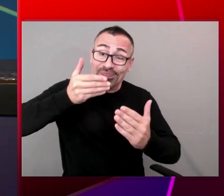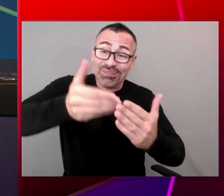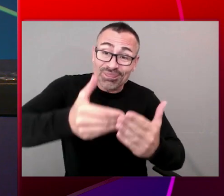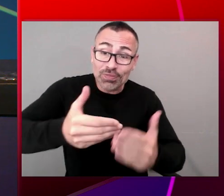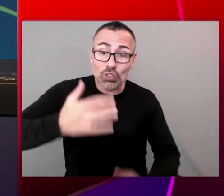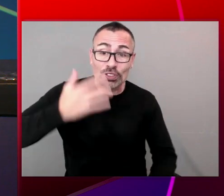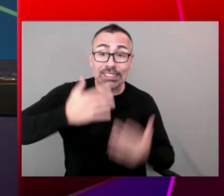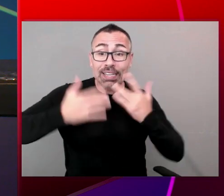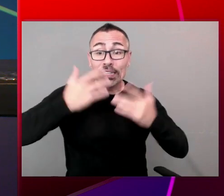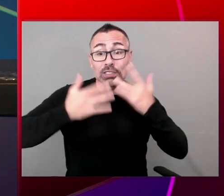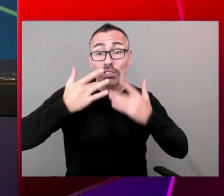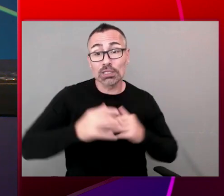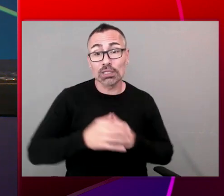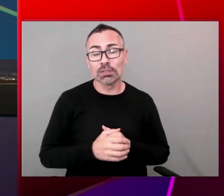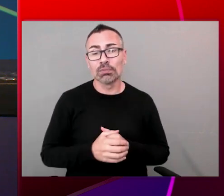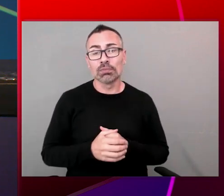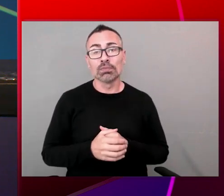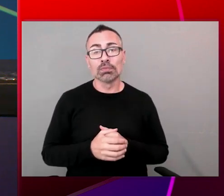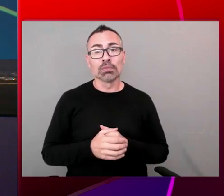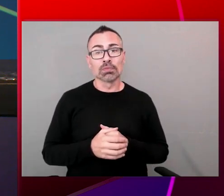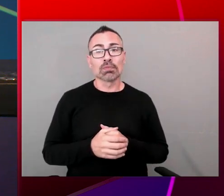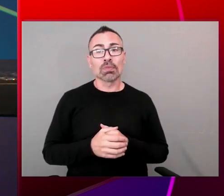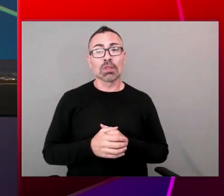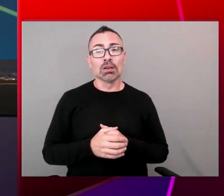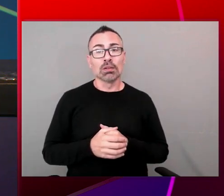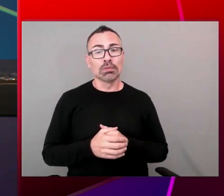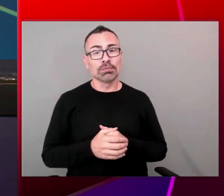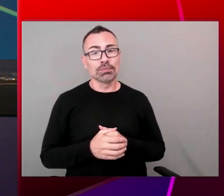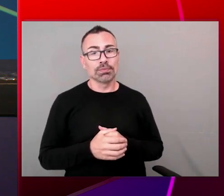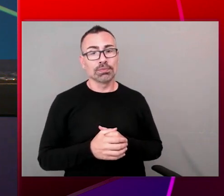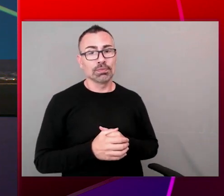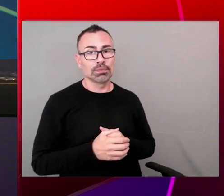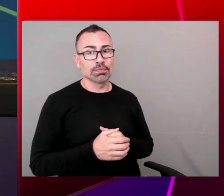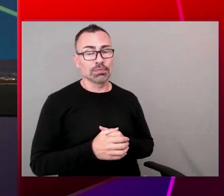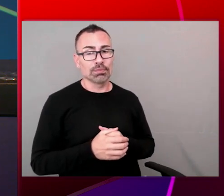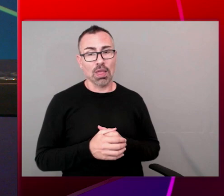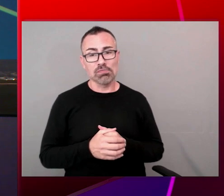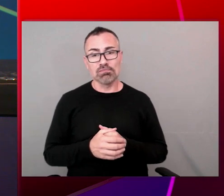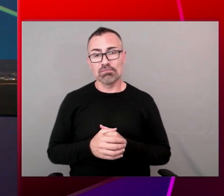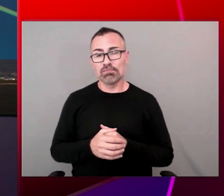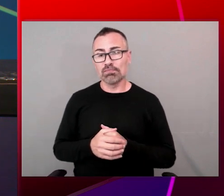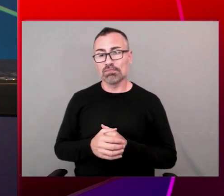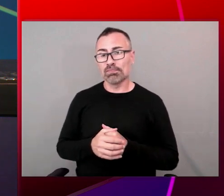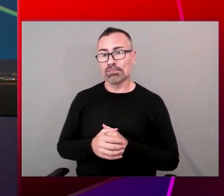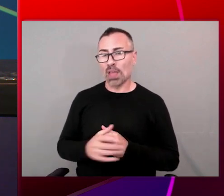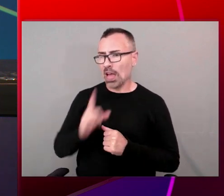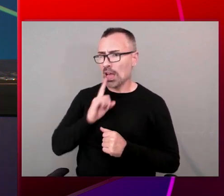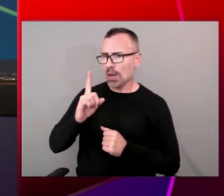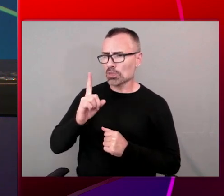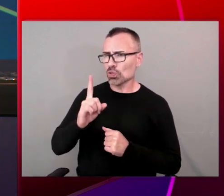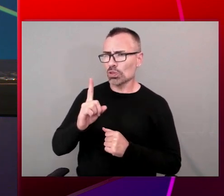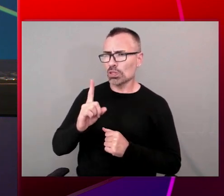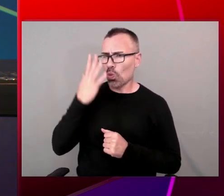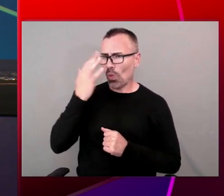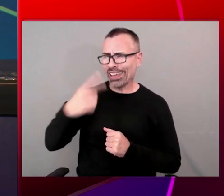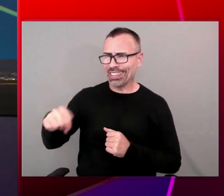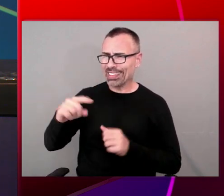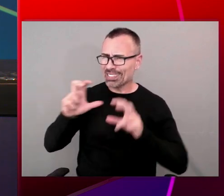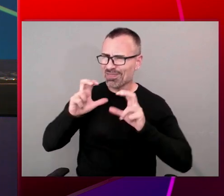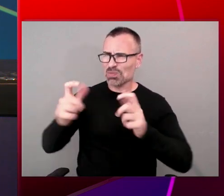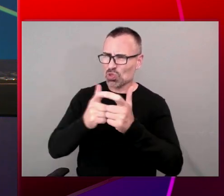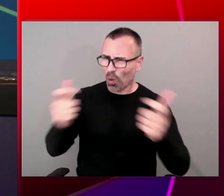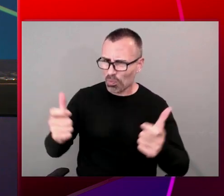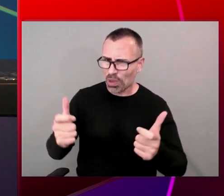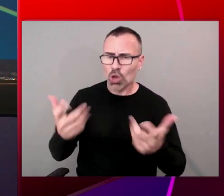because these are big investments we're making. We don't want to make the wrong investment for us or for the community. And so we're using partners that have built